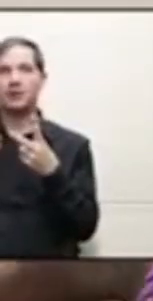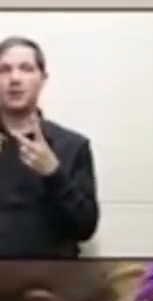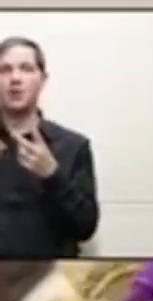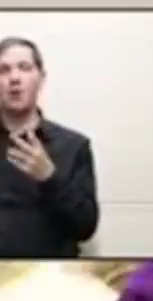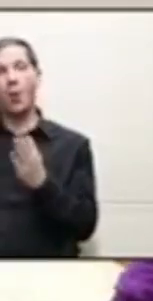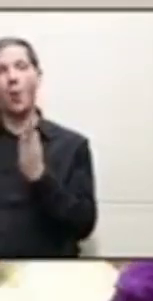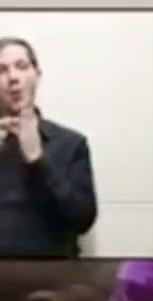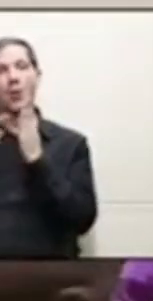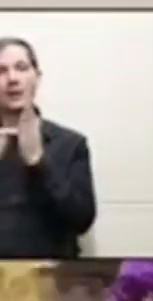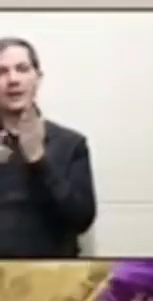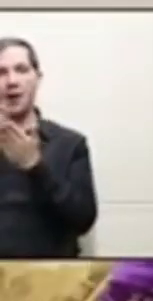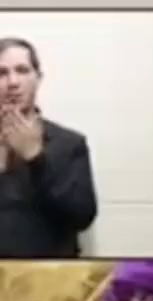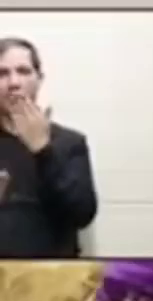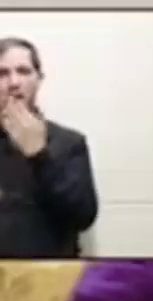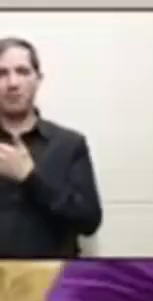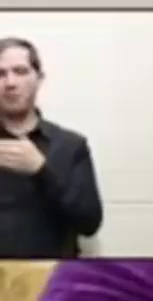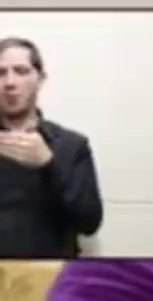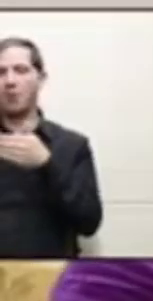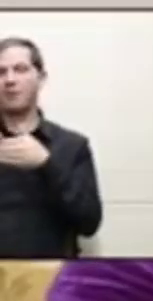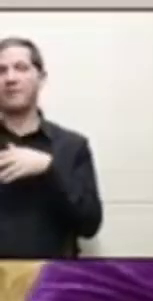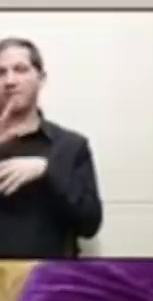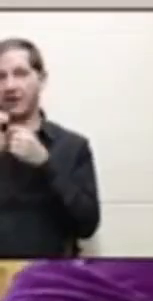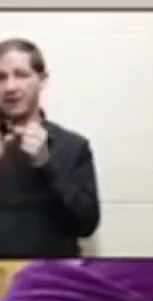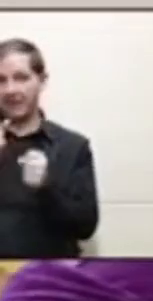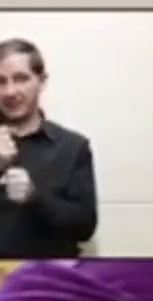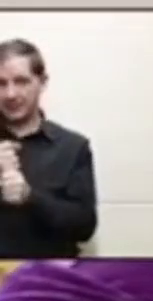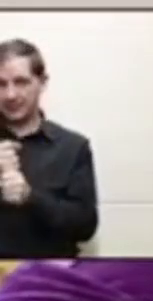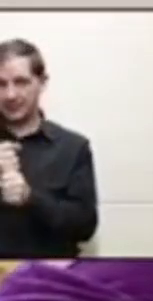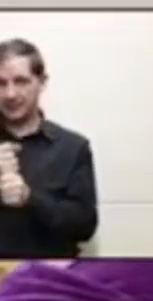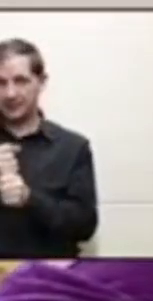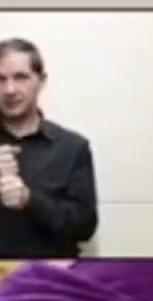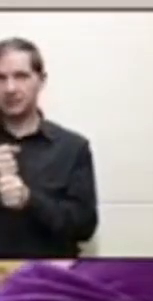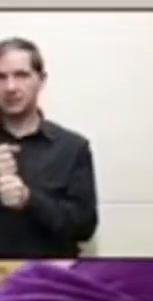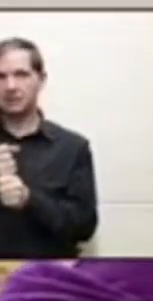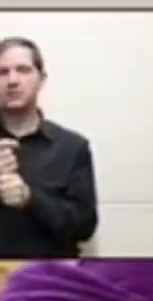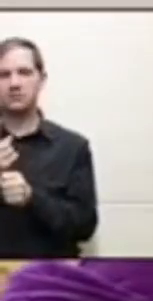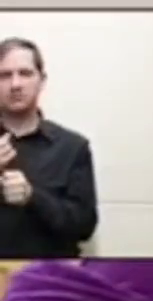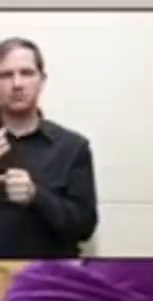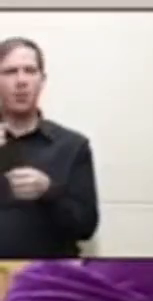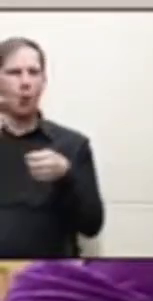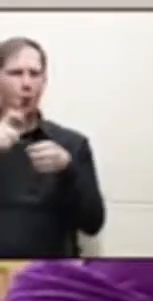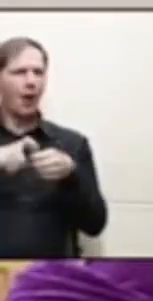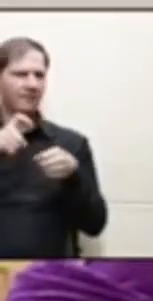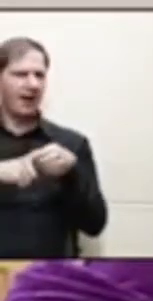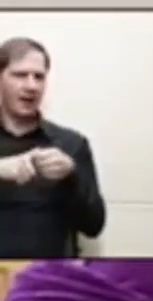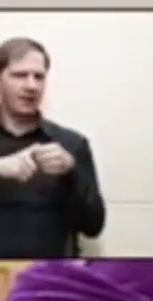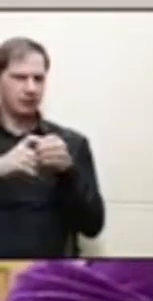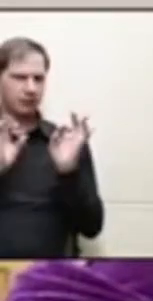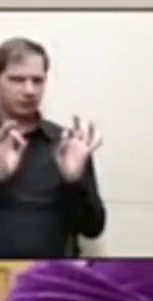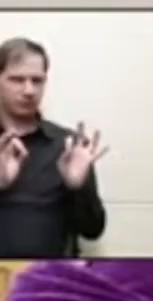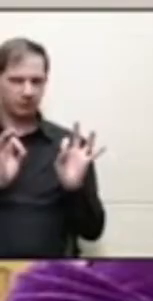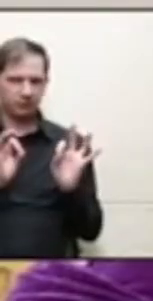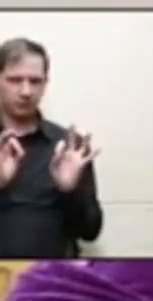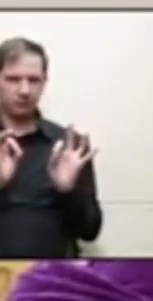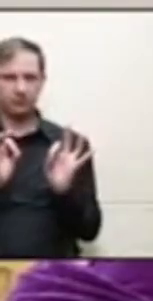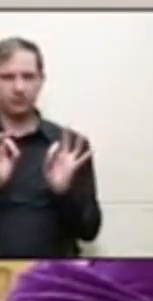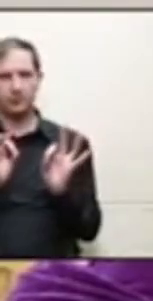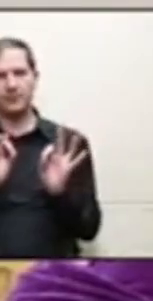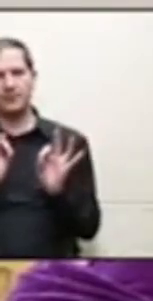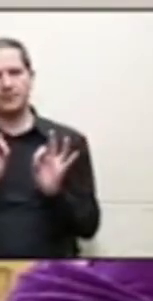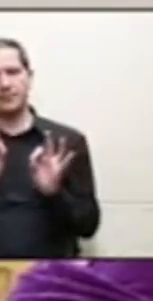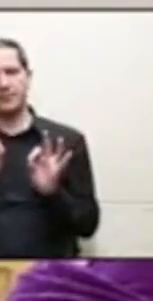over the last 5 years, which in every instance has been qualified. What is your plan to